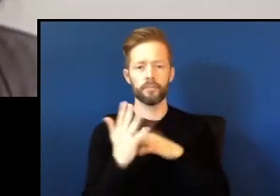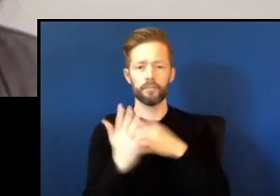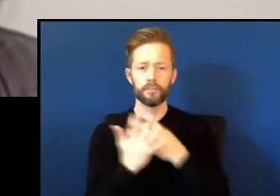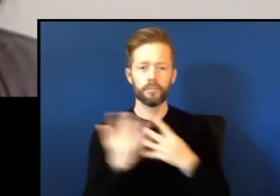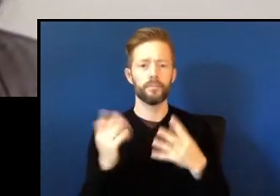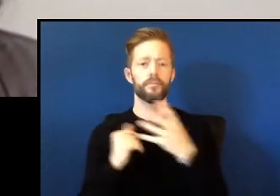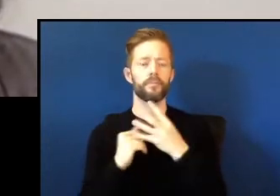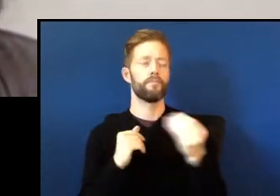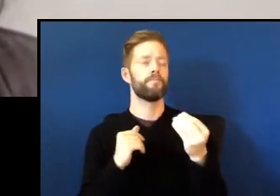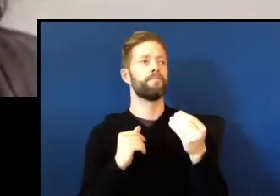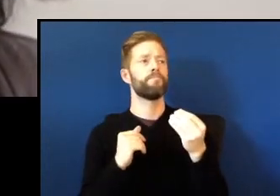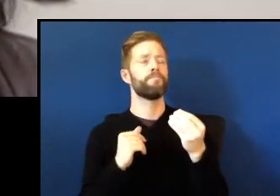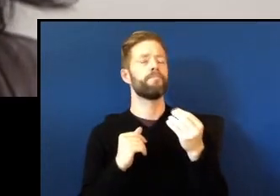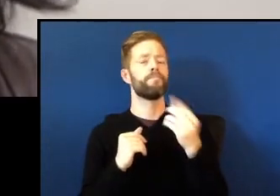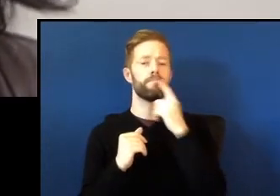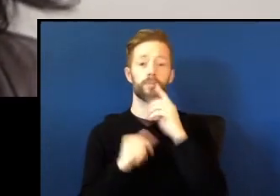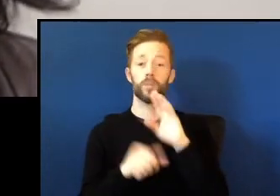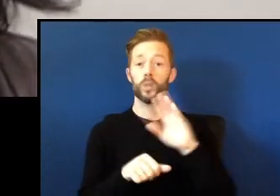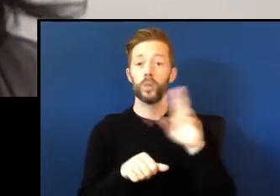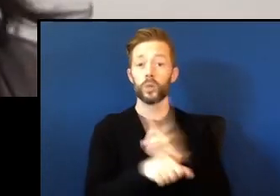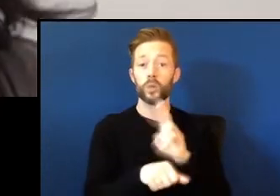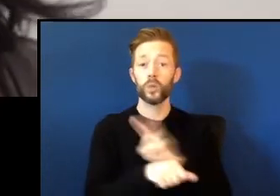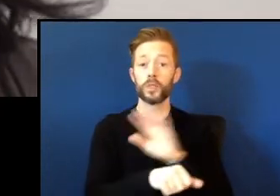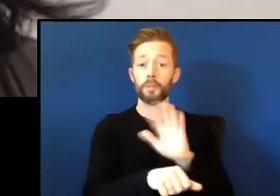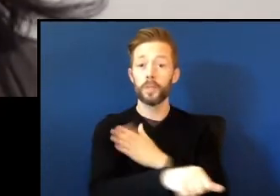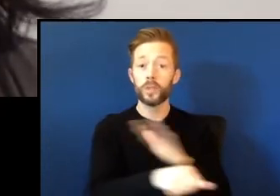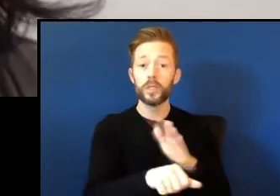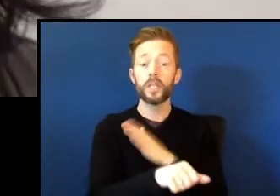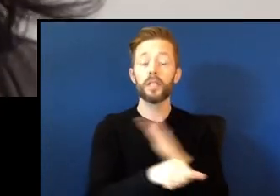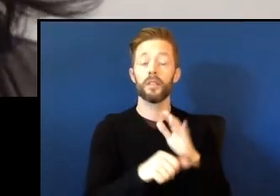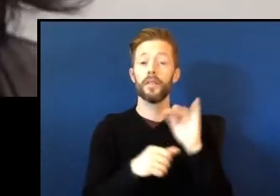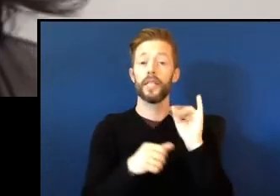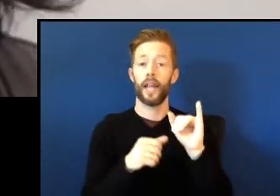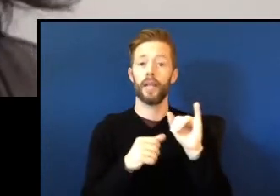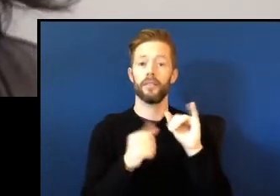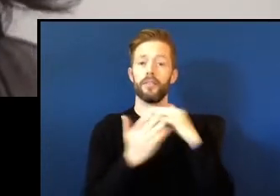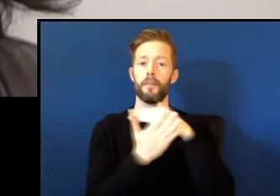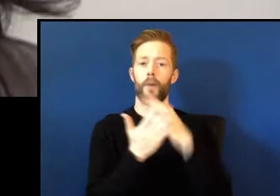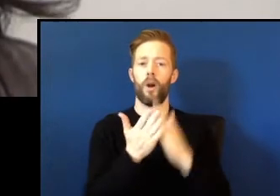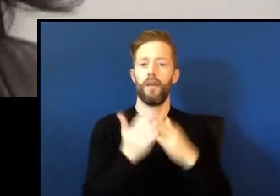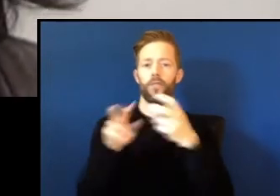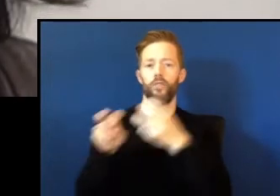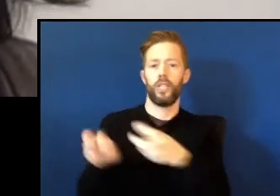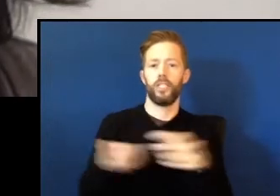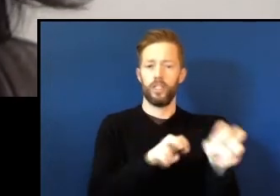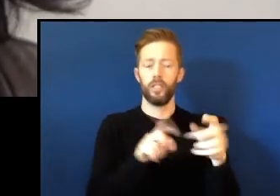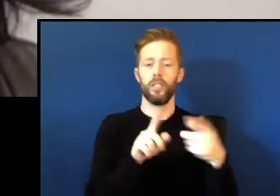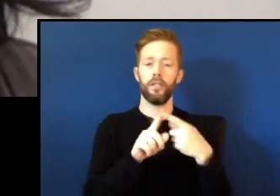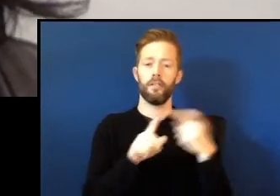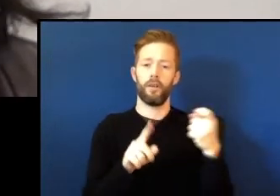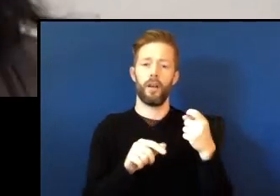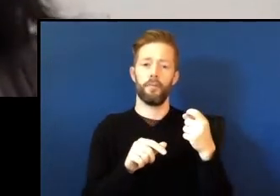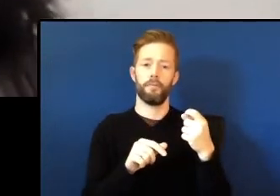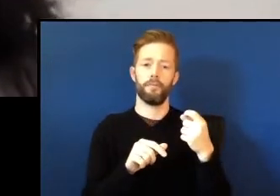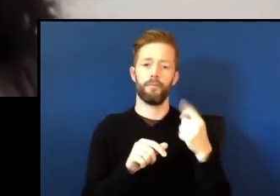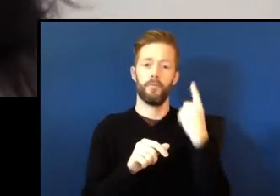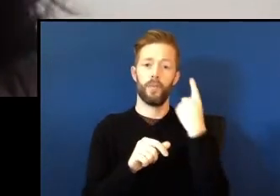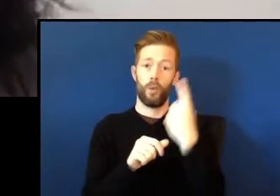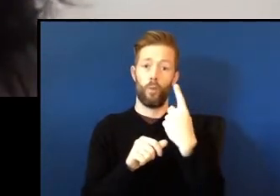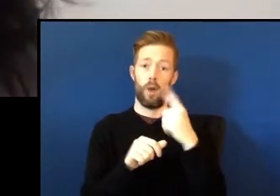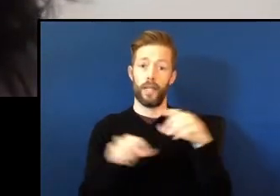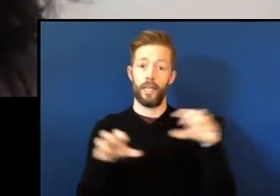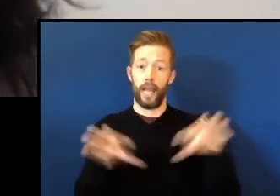even, to use the music as kind of part of a transition from